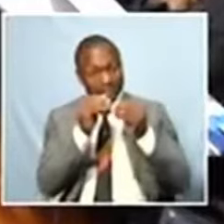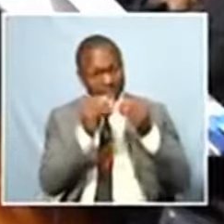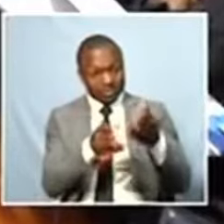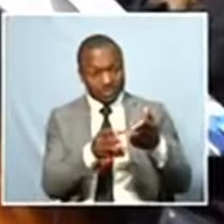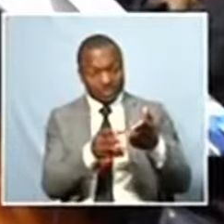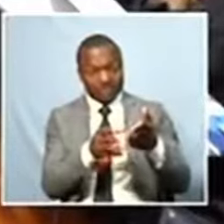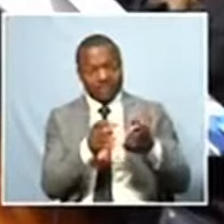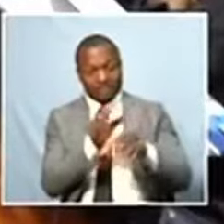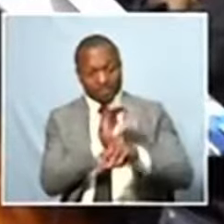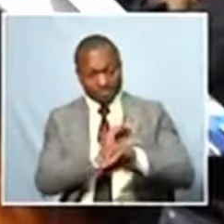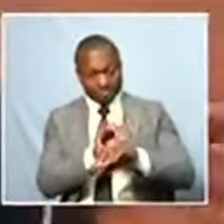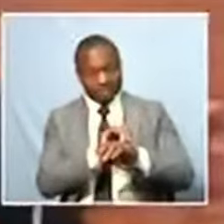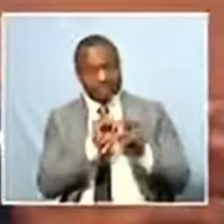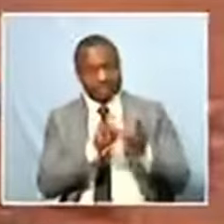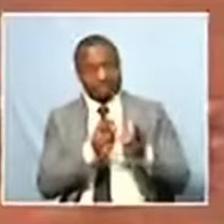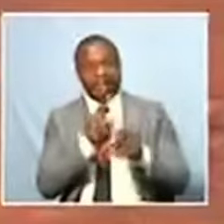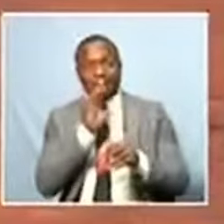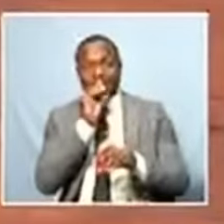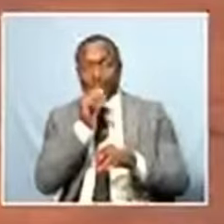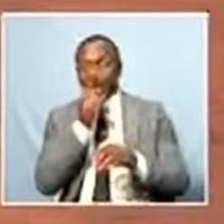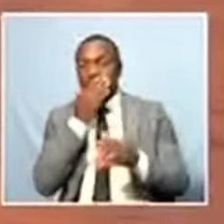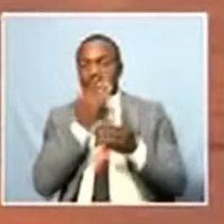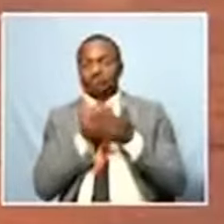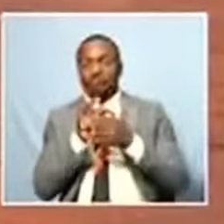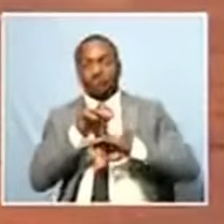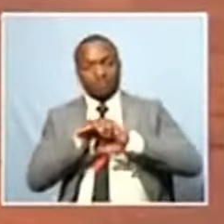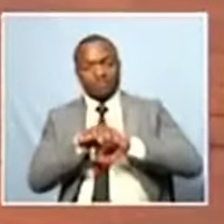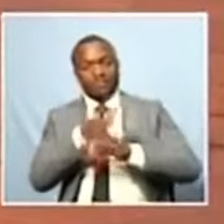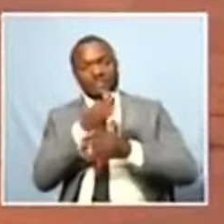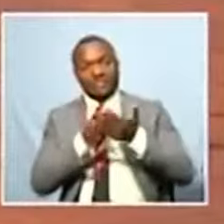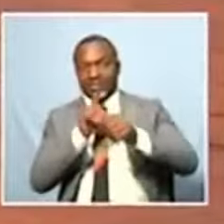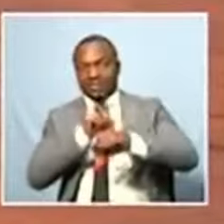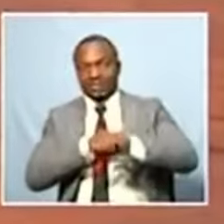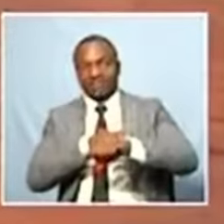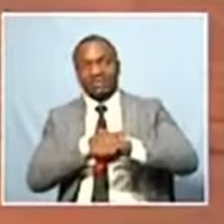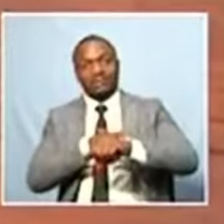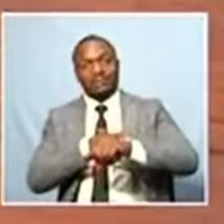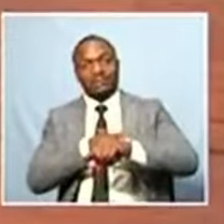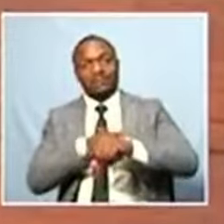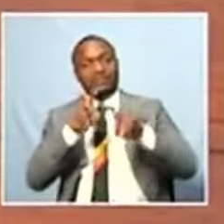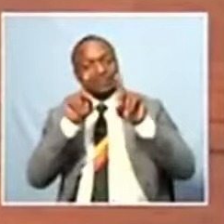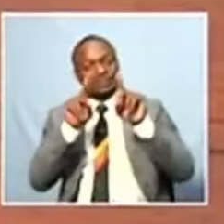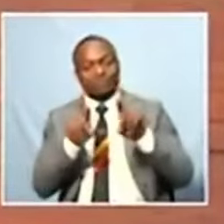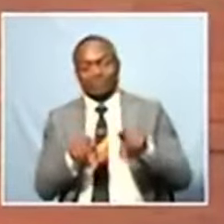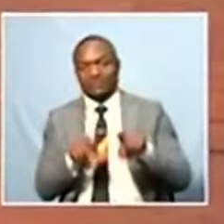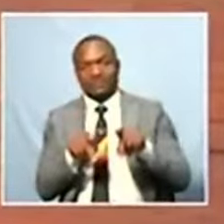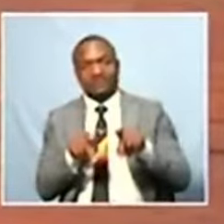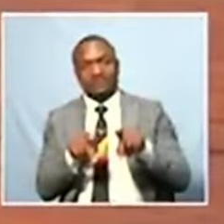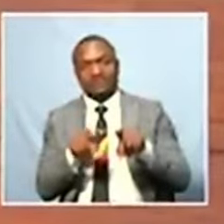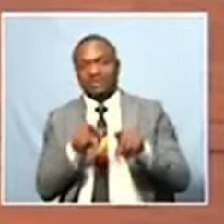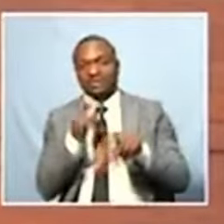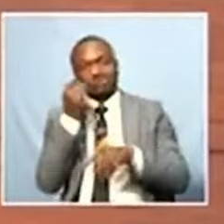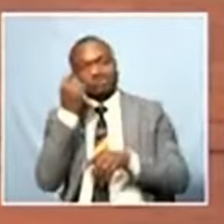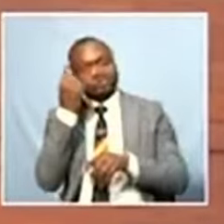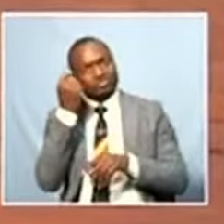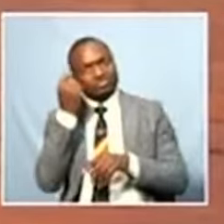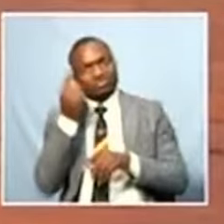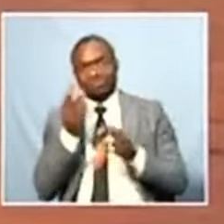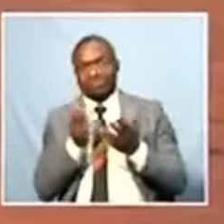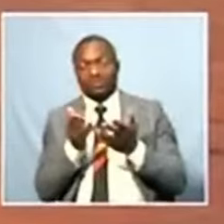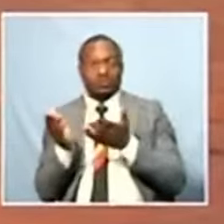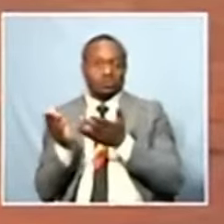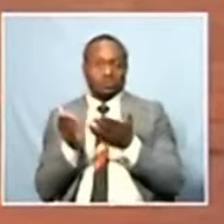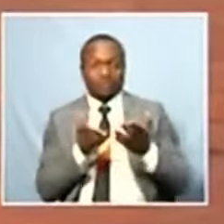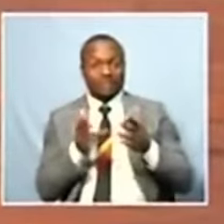was speaking very good English, which sometimes the ordinary person cannot even understand what he was trying to bring the balances